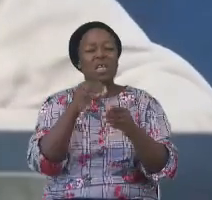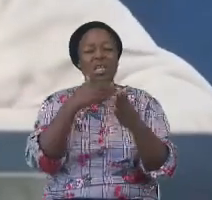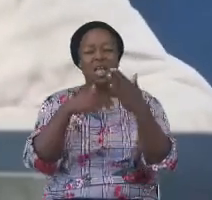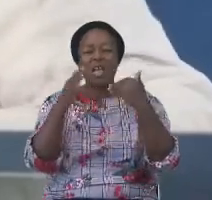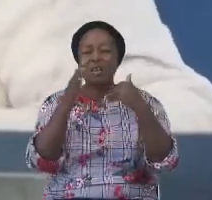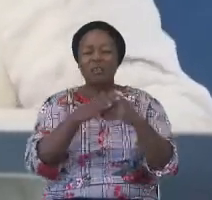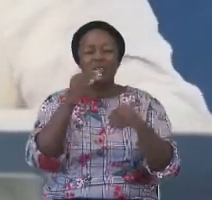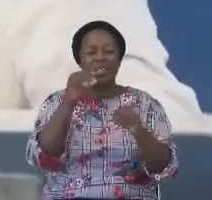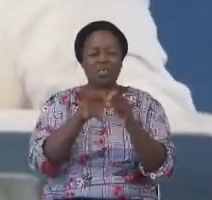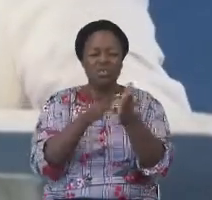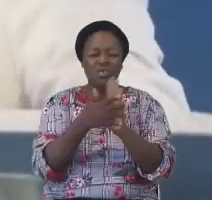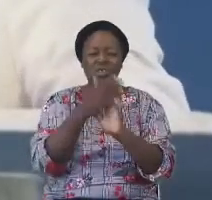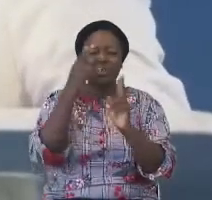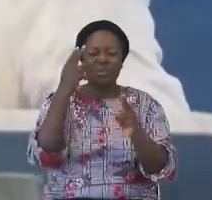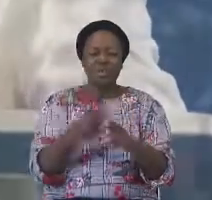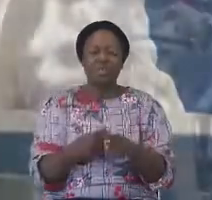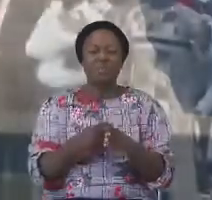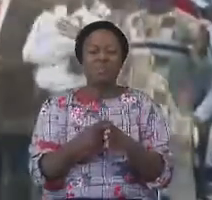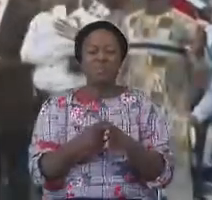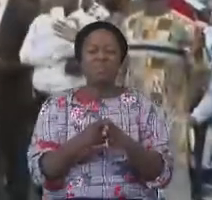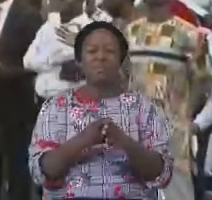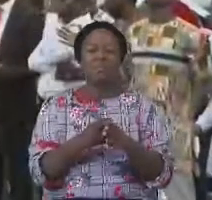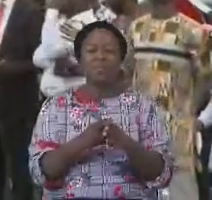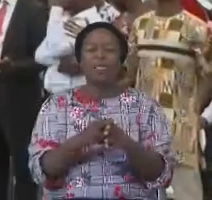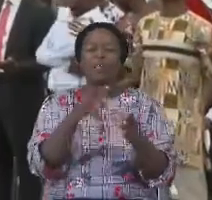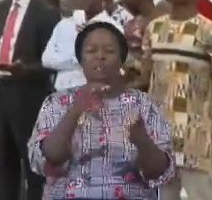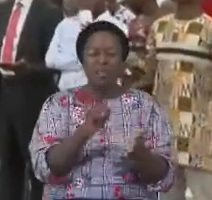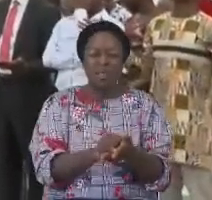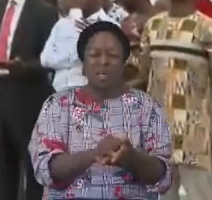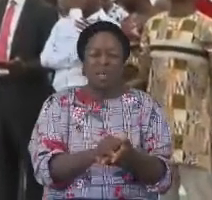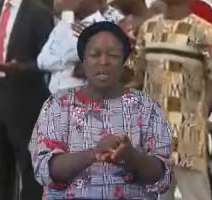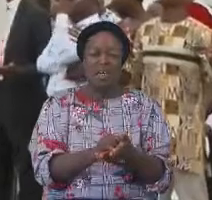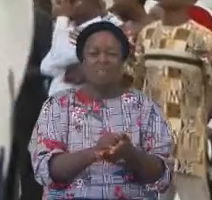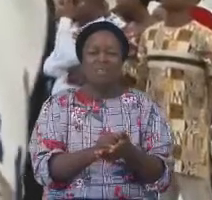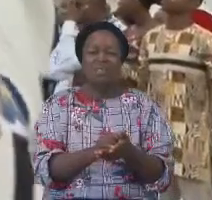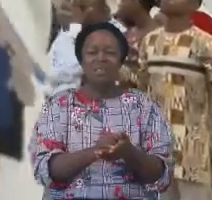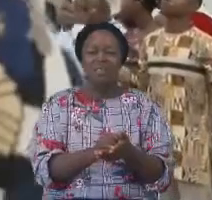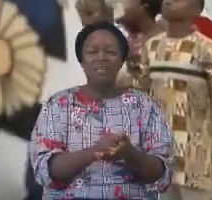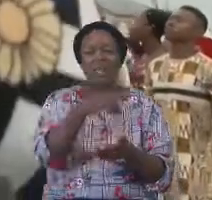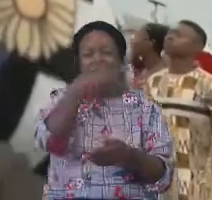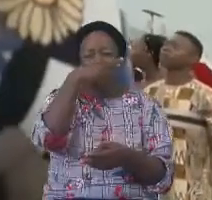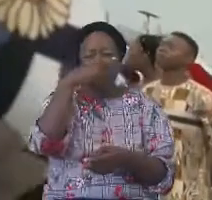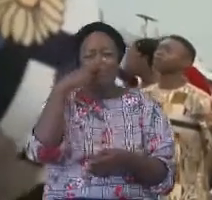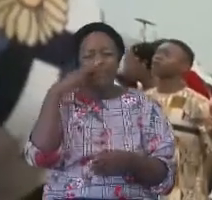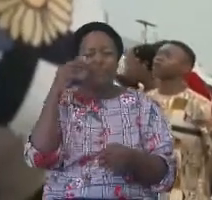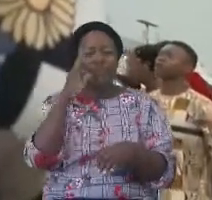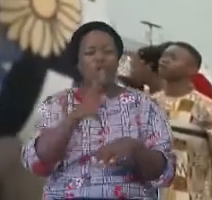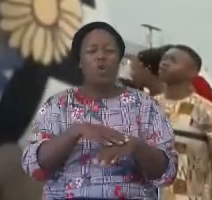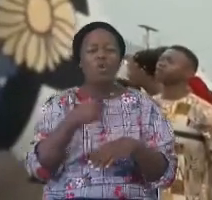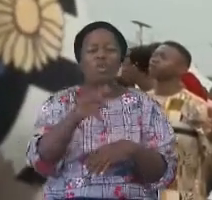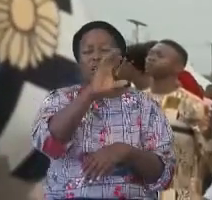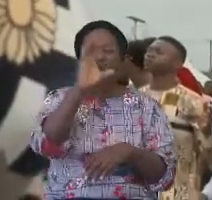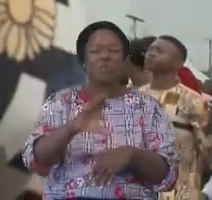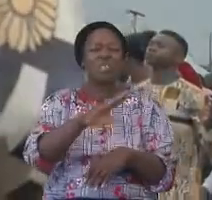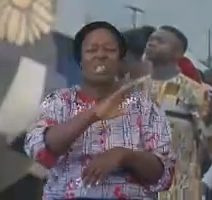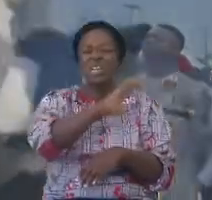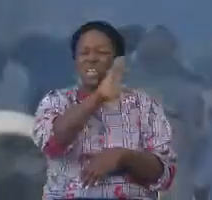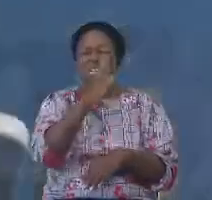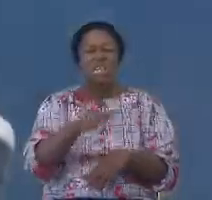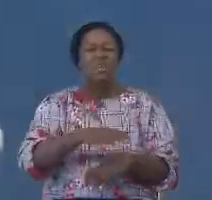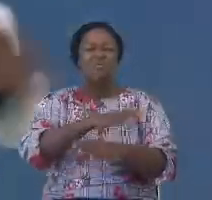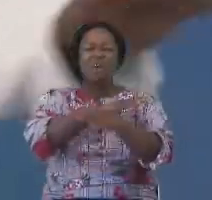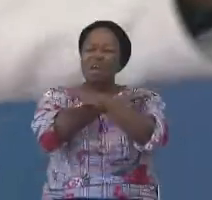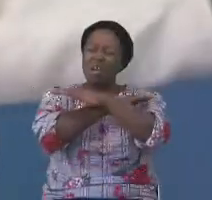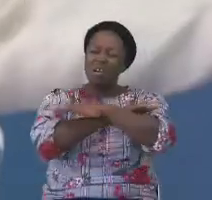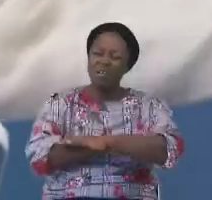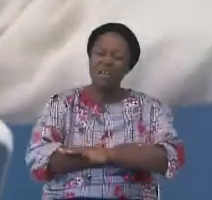day will be with you in heaven in jesus name that thief on